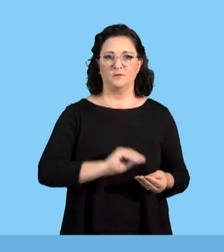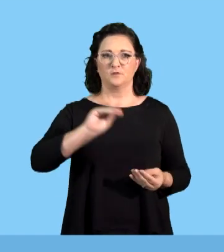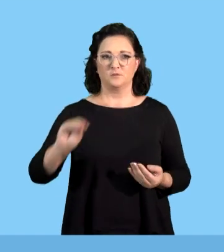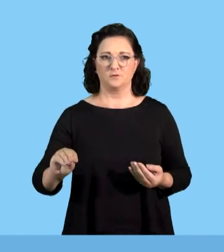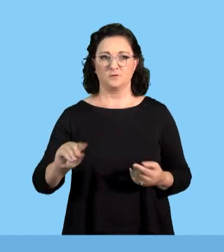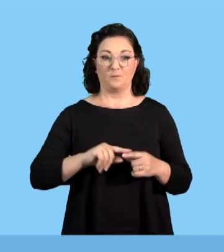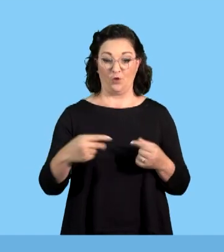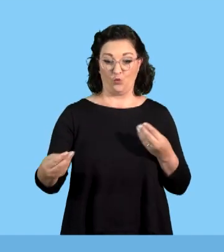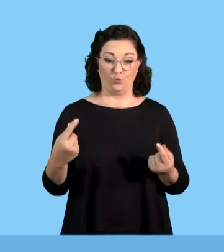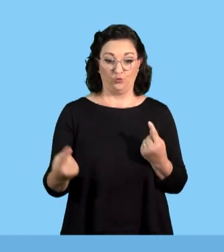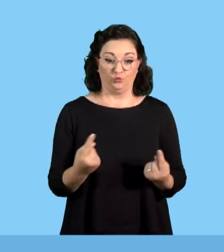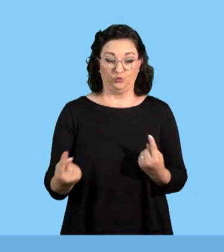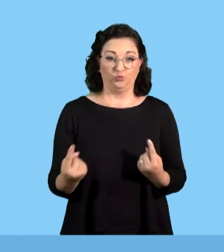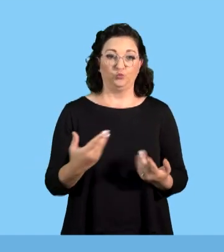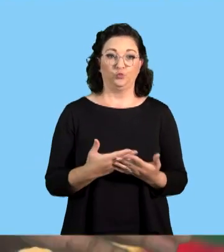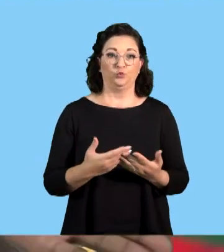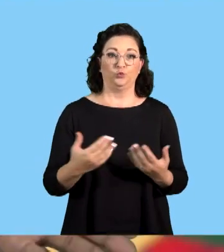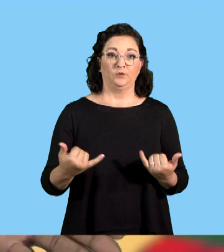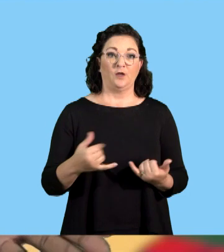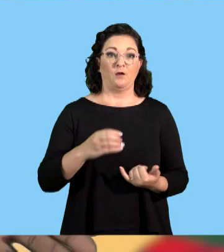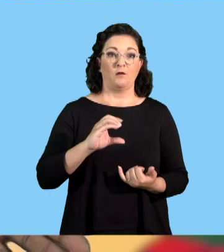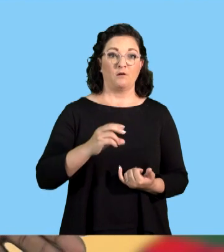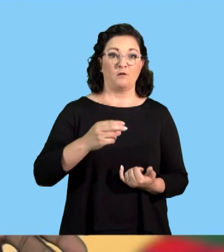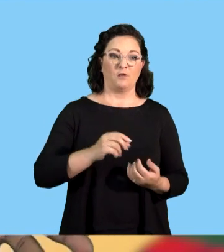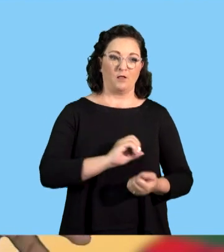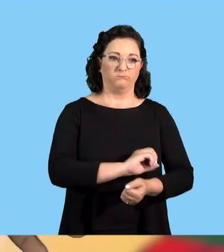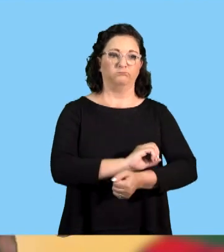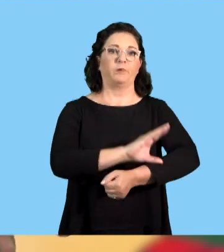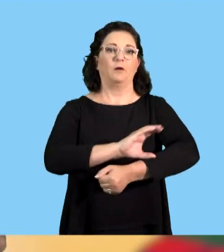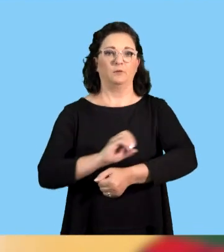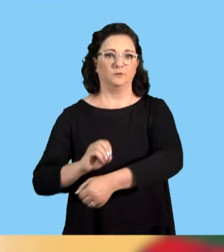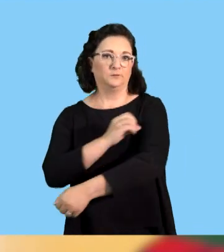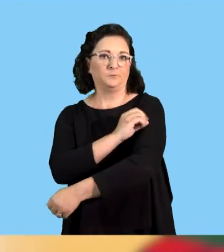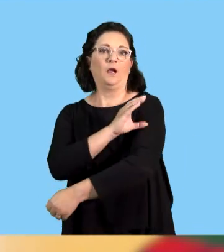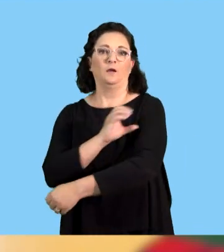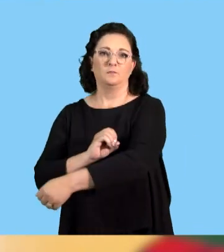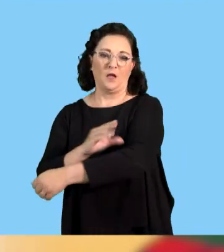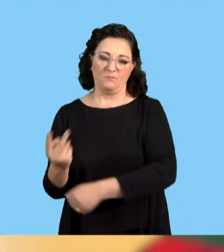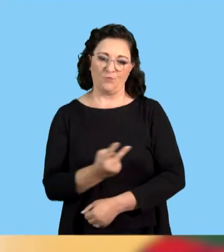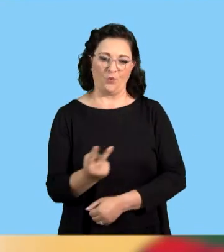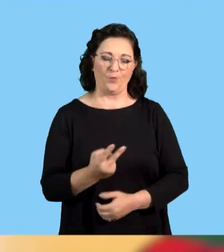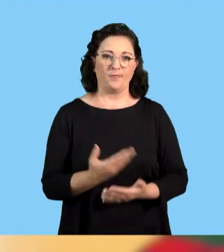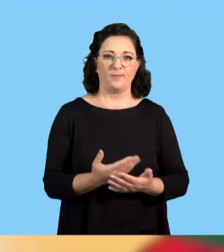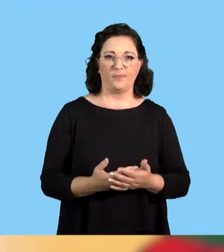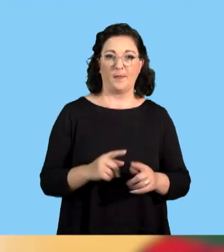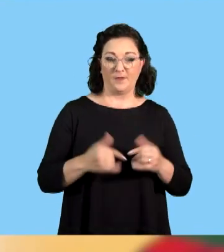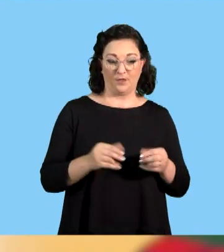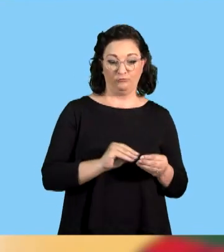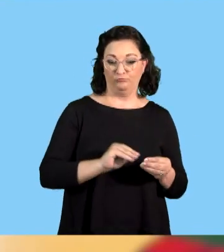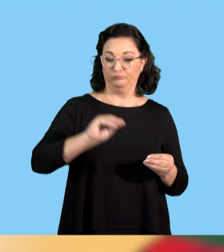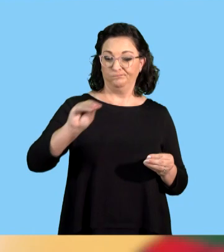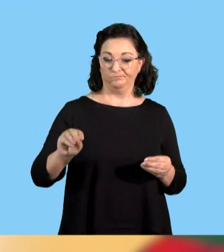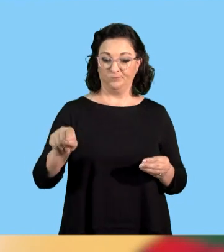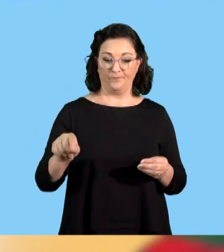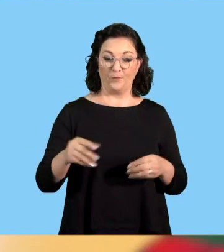there's going to be a charge on those two objects, the one that transferred an electron and the one that received an electron. The one that transferred will